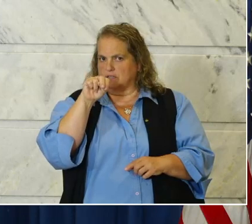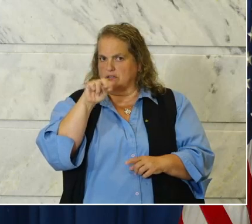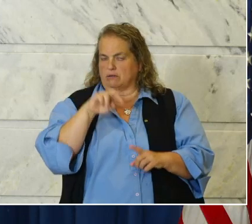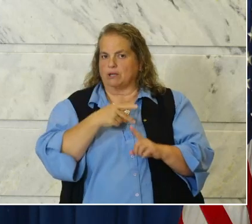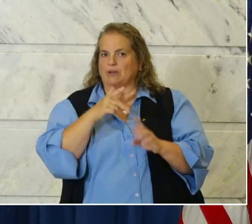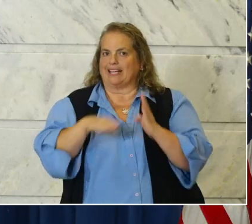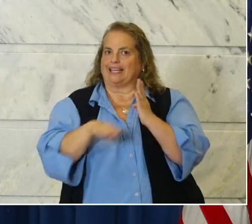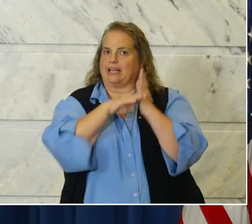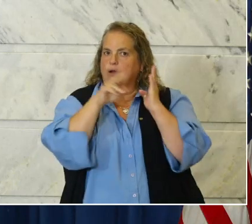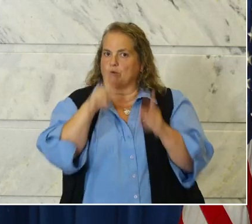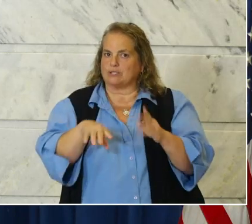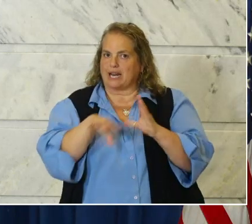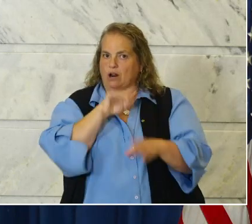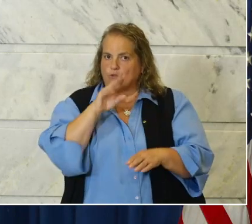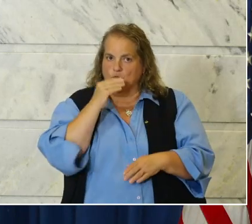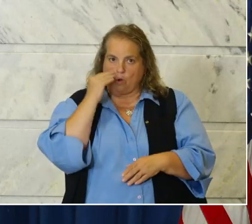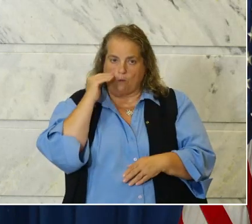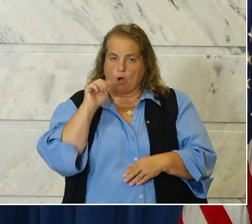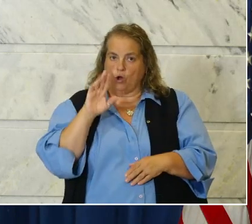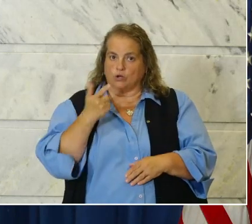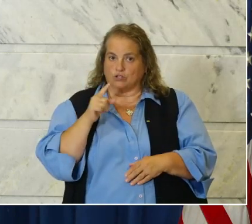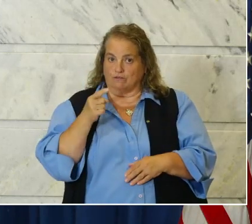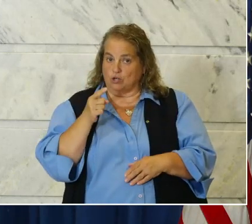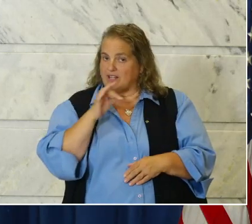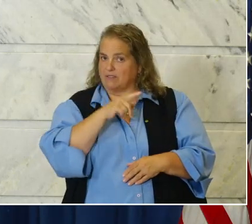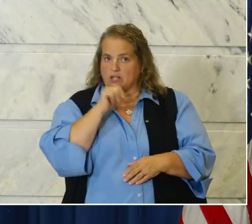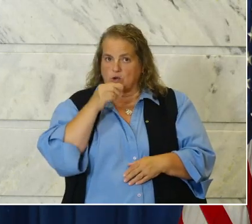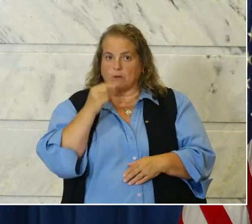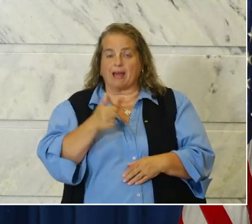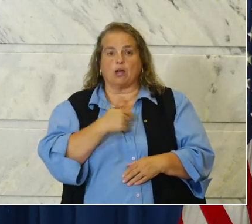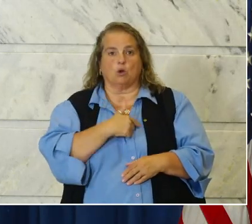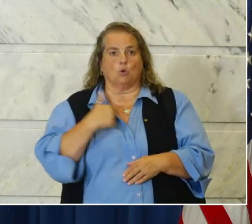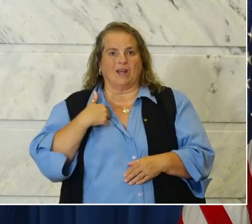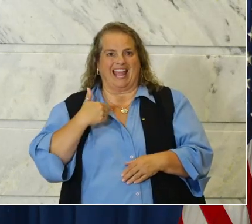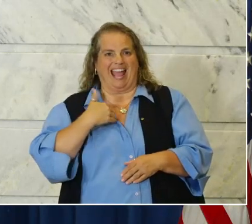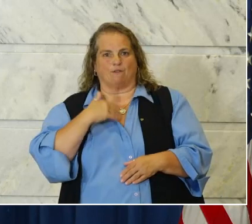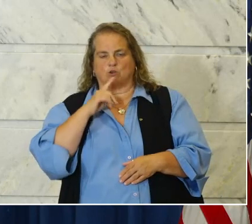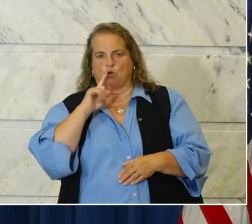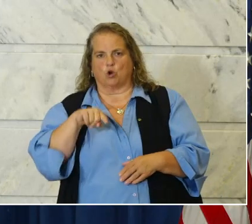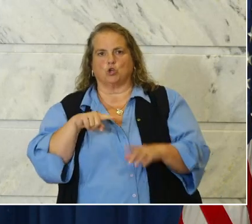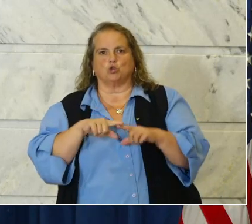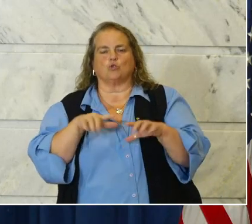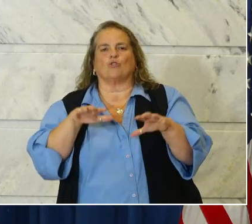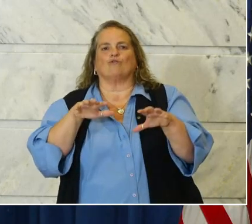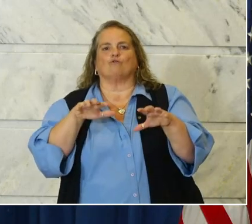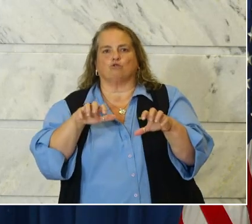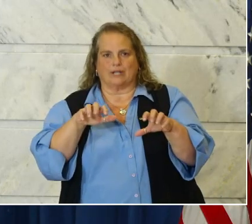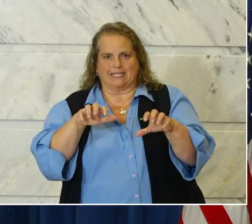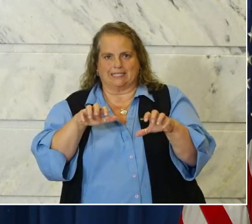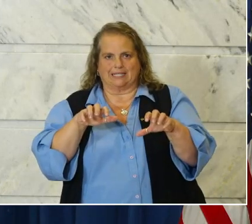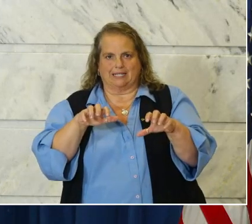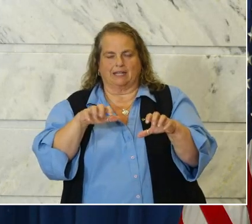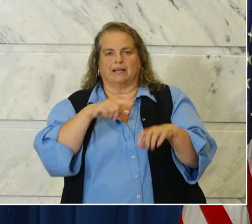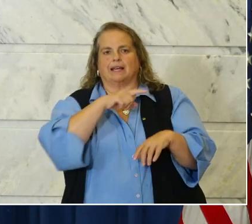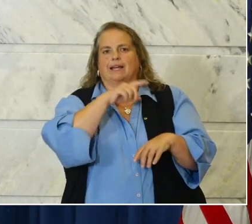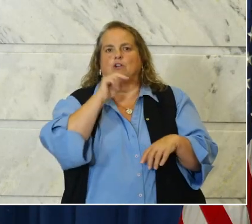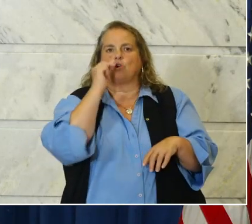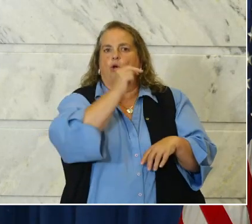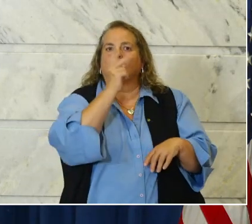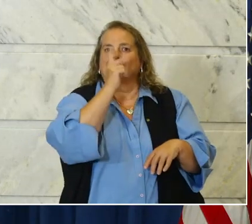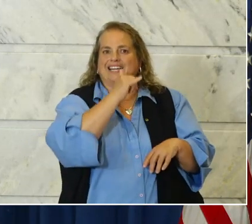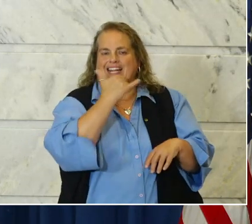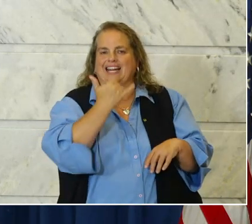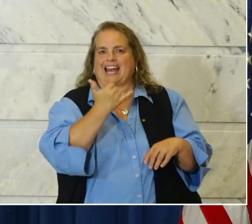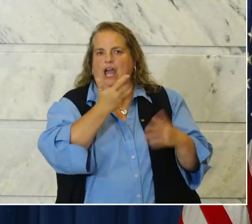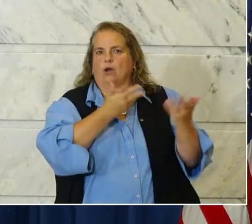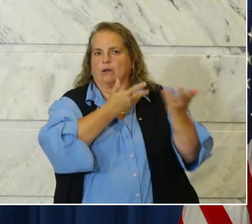can occur August 1st. We have an order in place freezing them, but we're all in mediation in Northern Kentucky trying to find